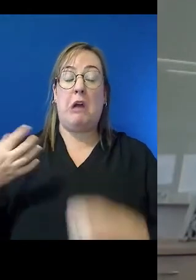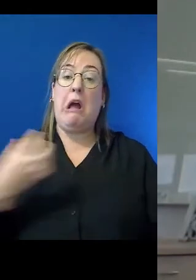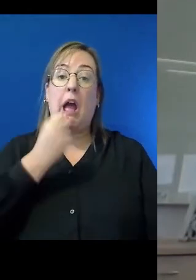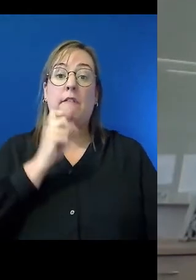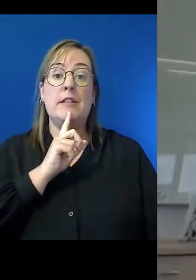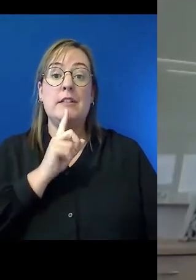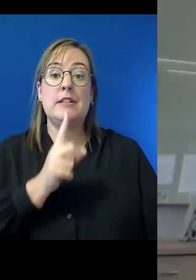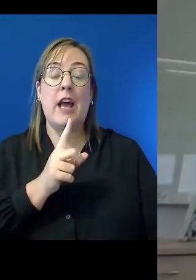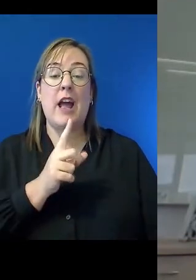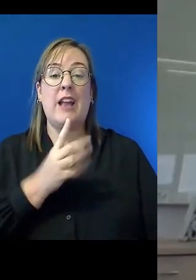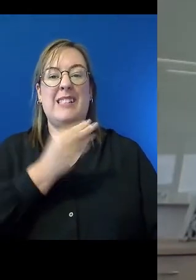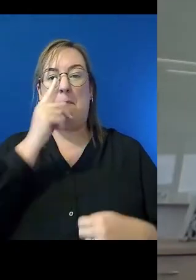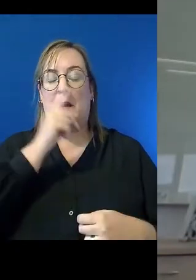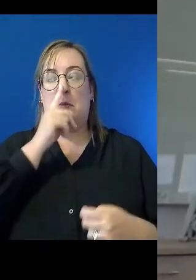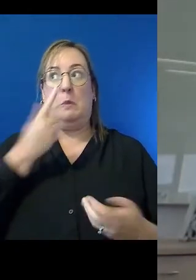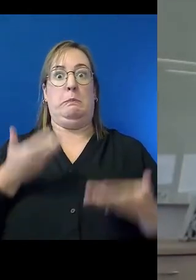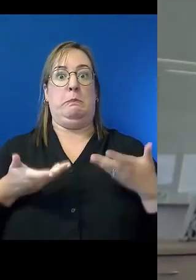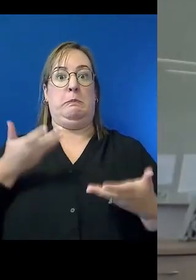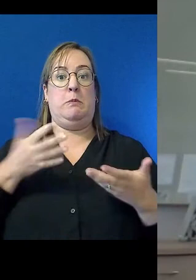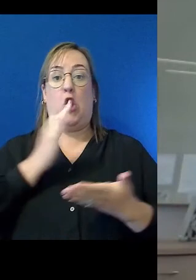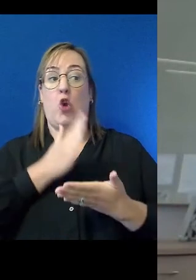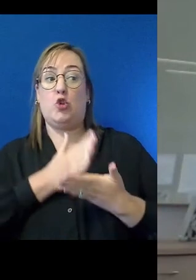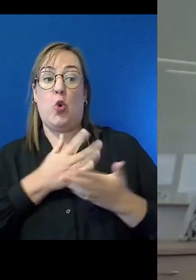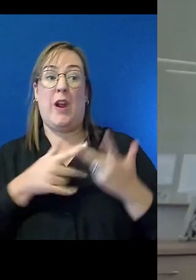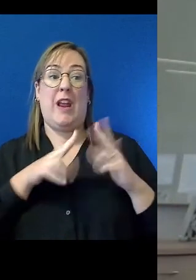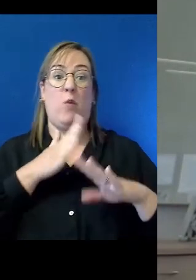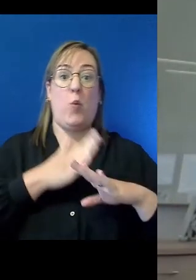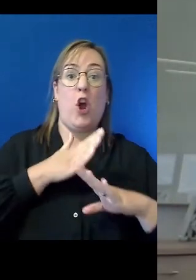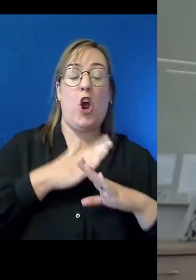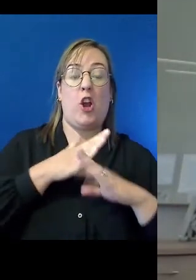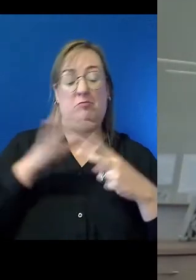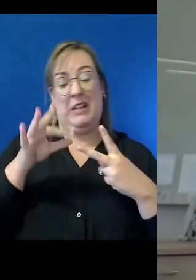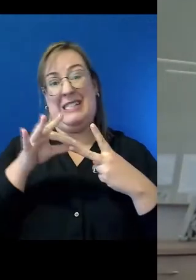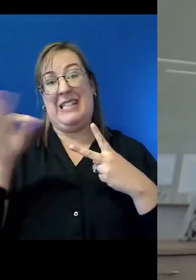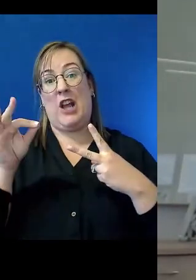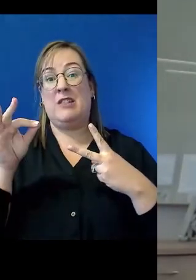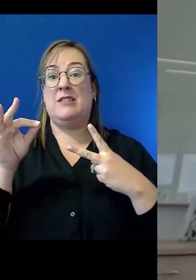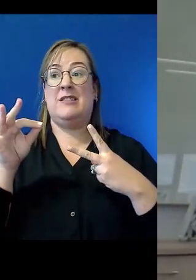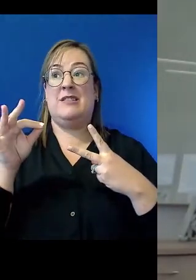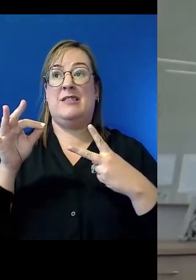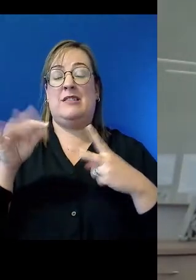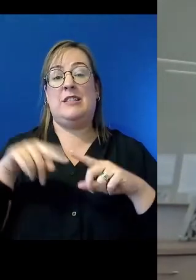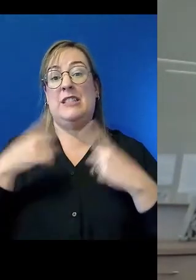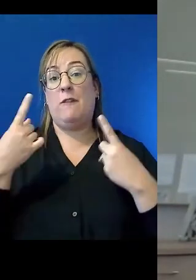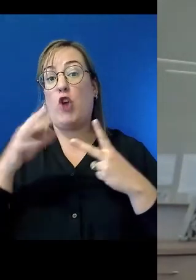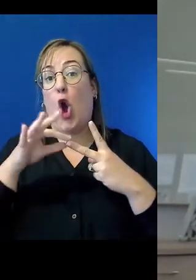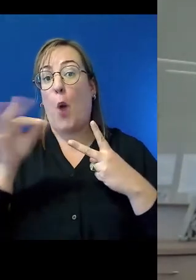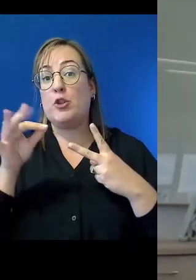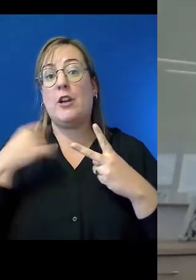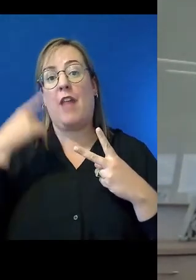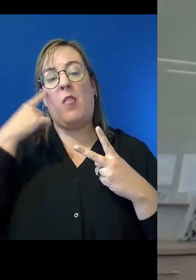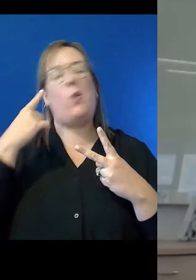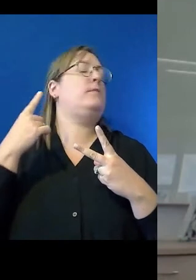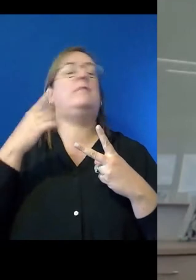of skepticism around looking at alternative models of dealing with these issues. Some people thought that it was